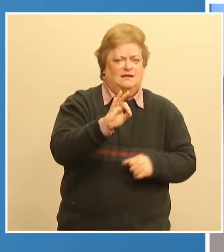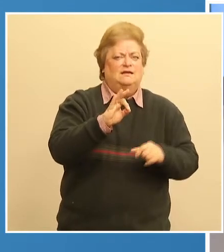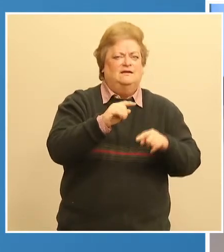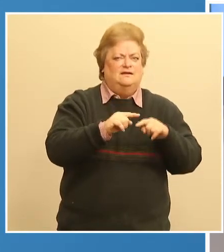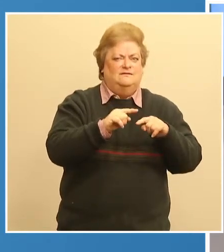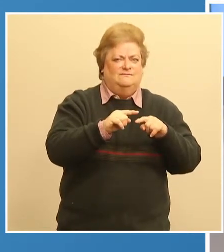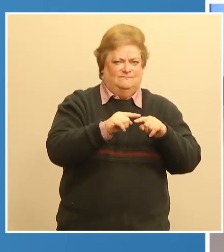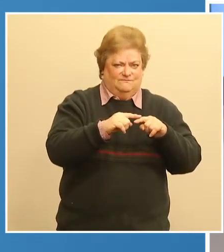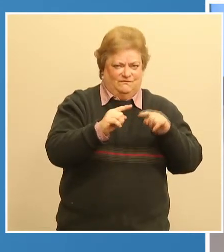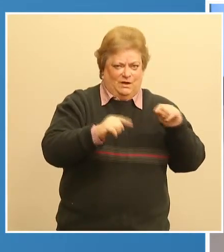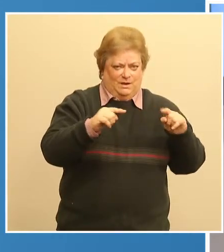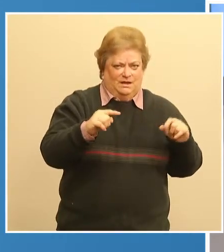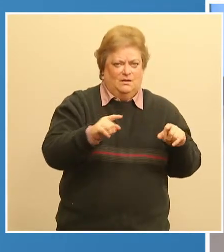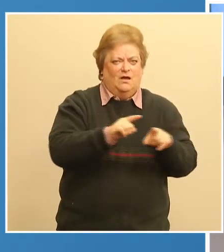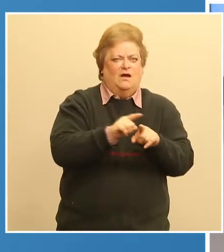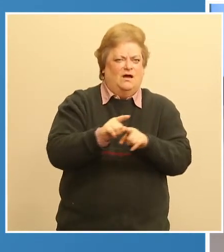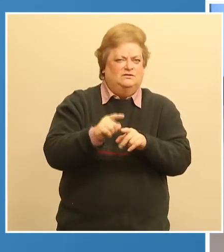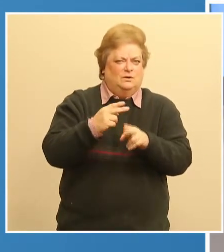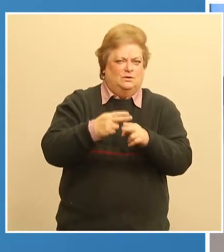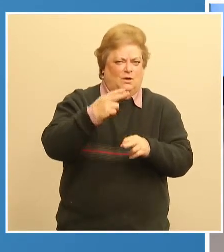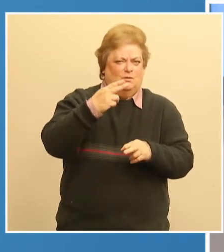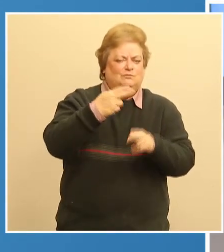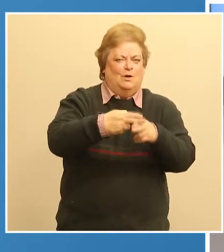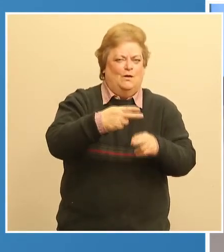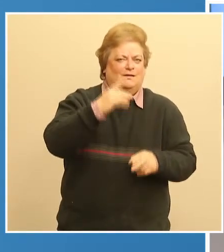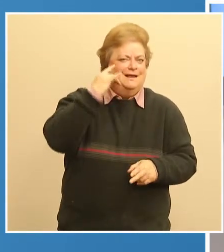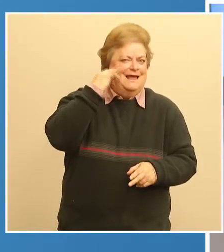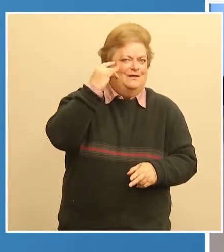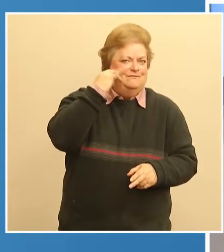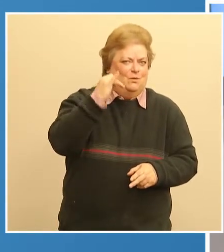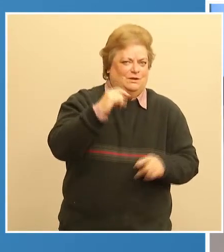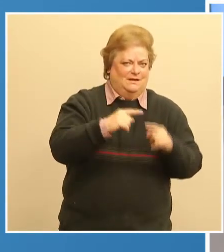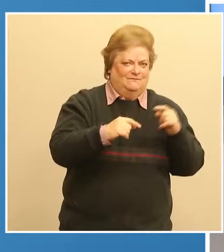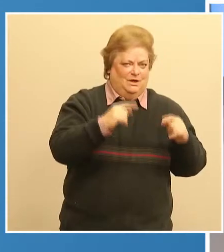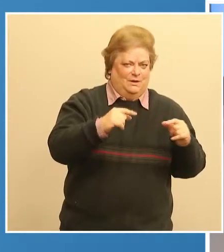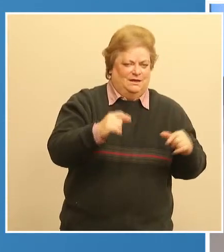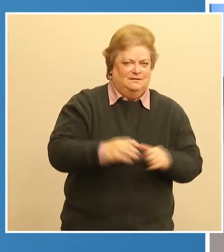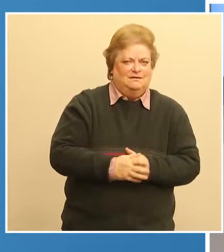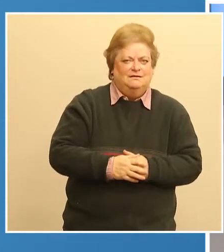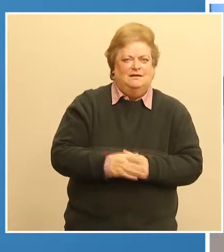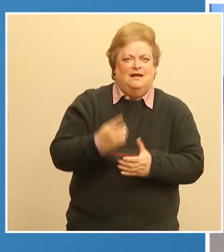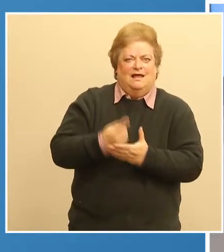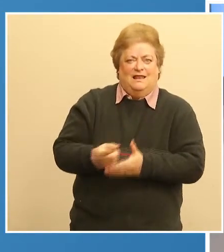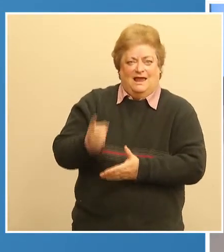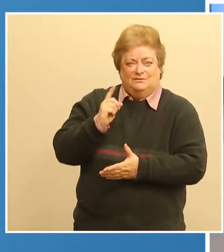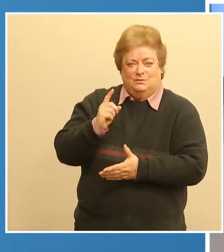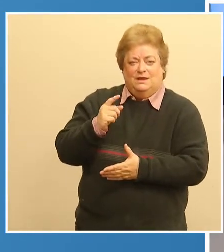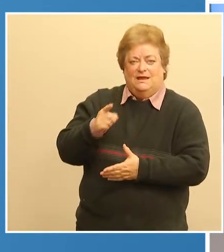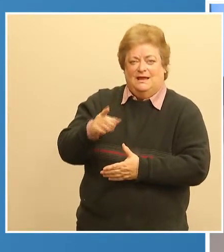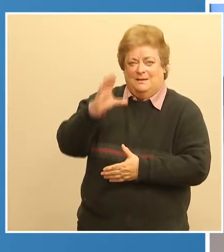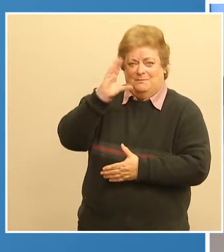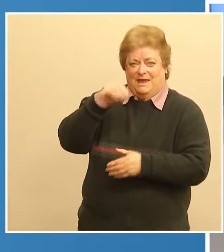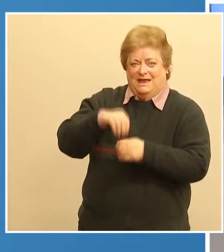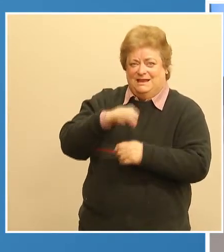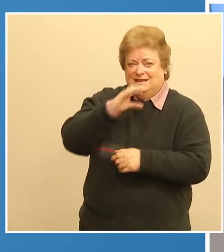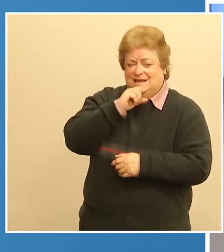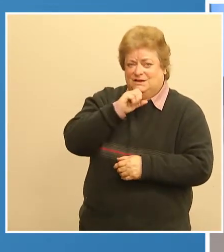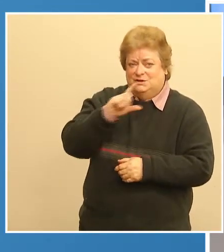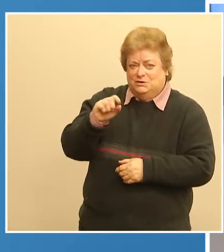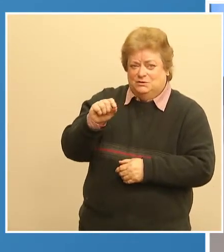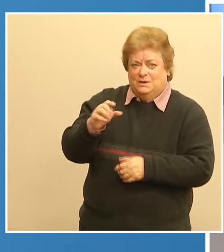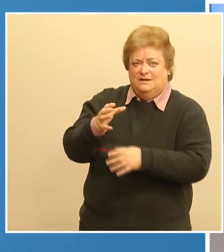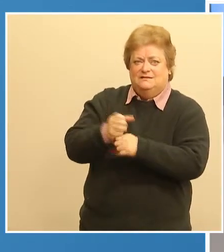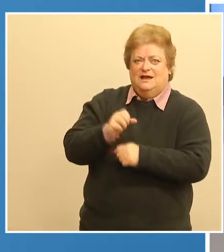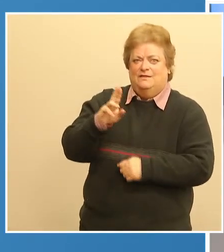B.1.429 variant, also known as the California variant. Last week, we confirmed that a man in his 20s contracted